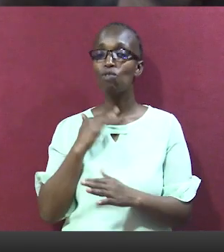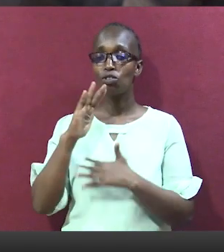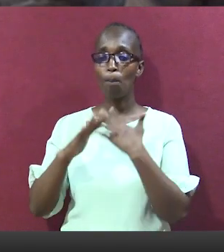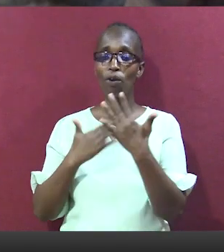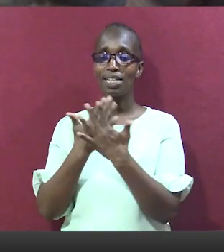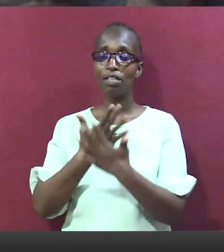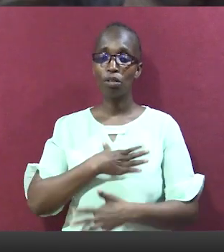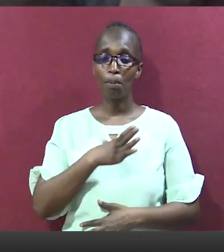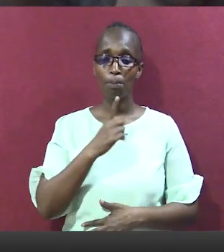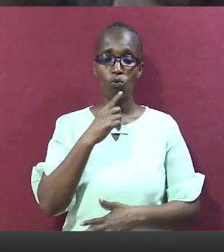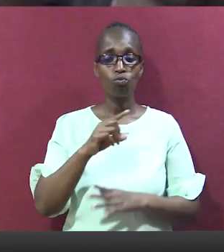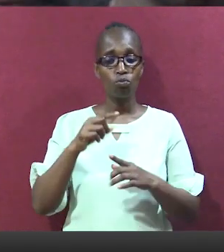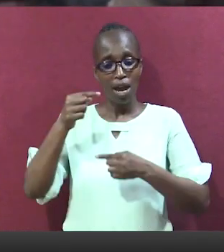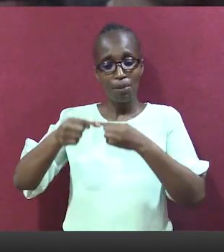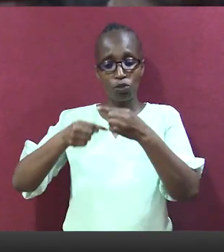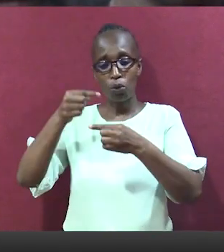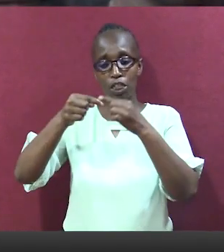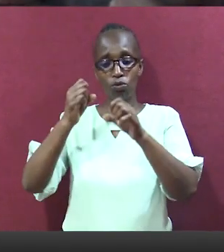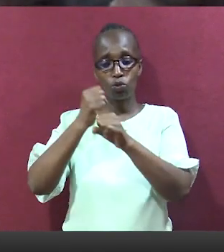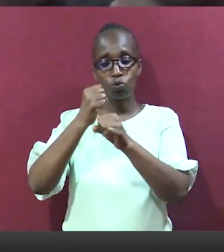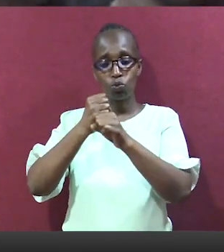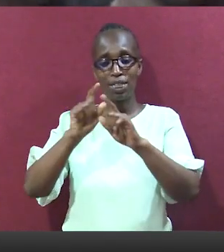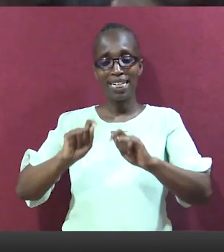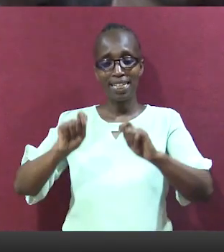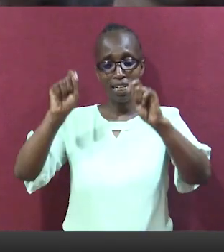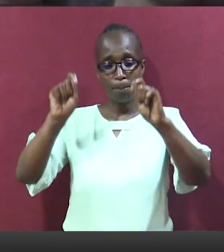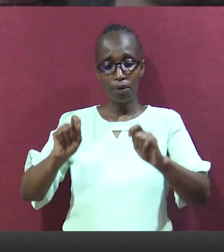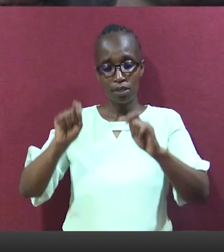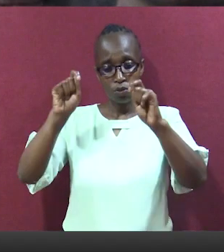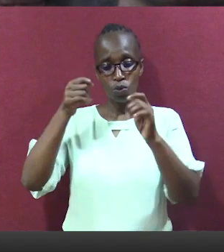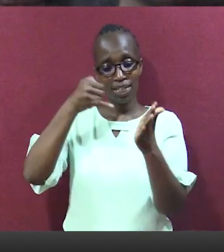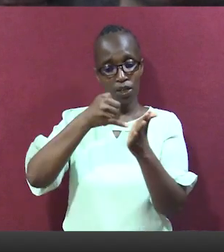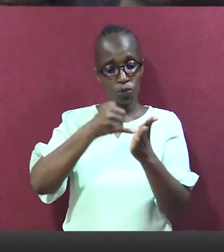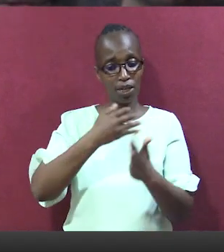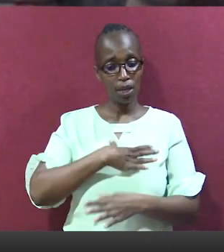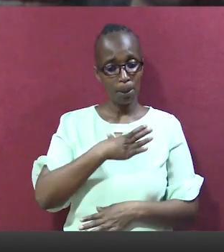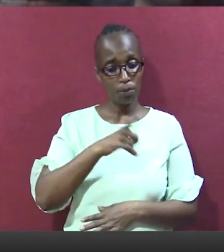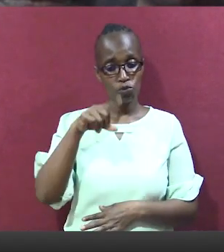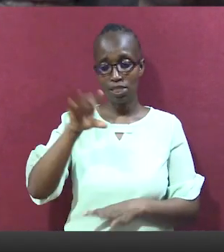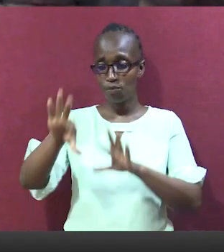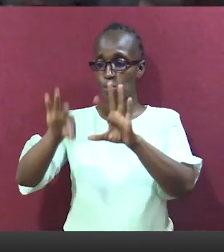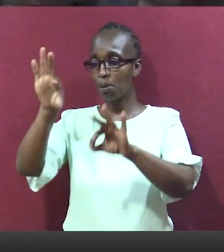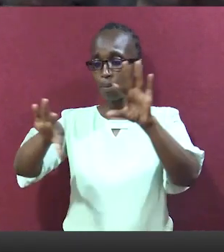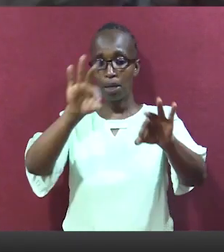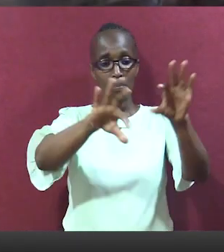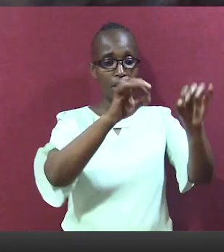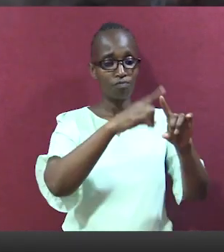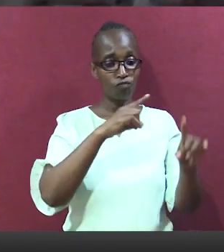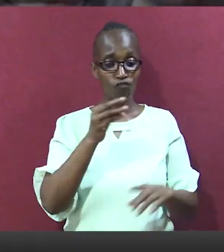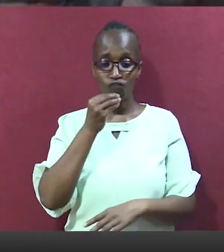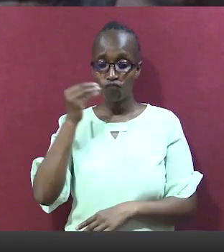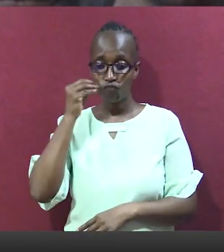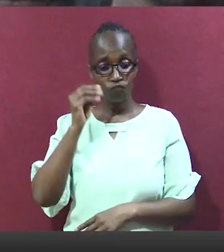to prosecute people who demonstrated, if you want to prosecute people who you think demonstrated, including people you picked